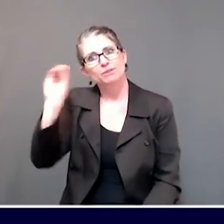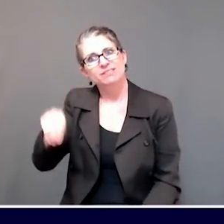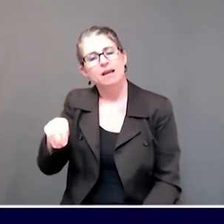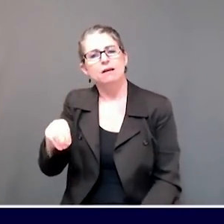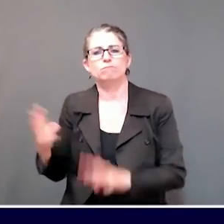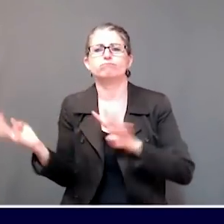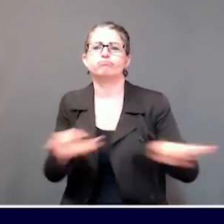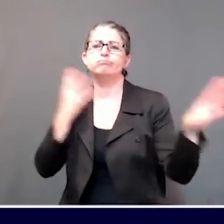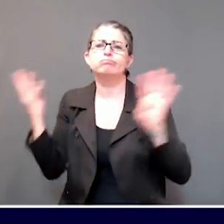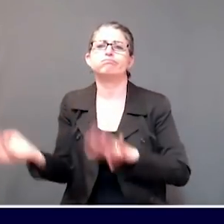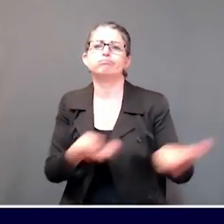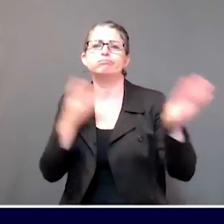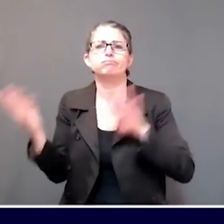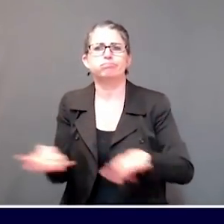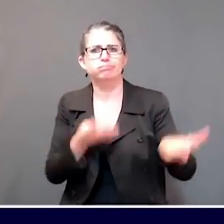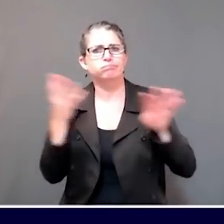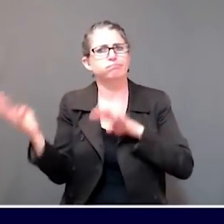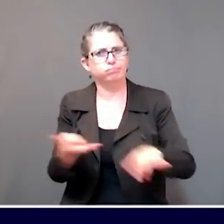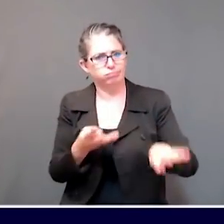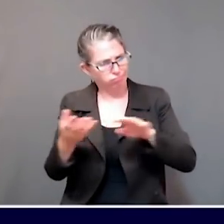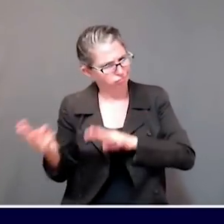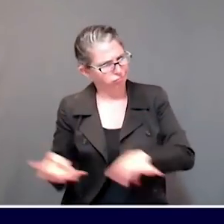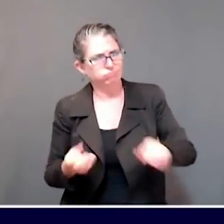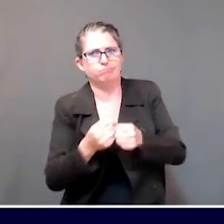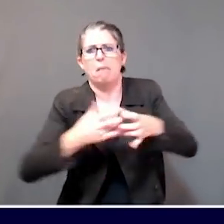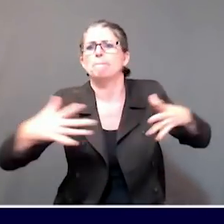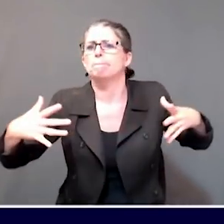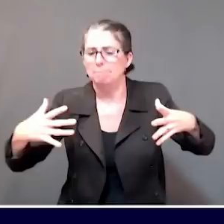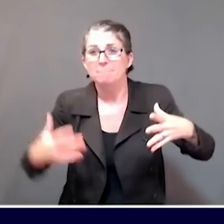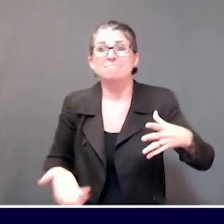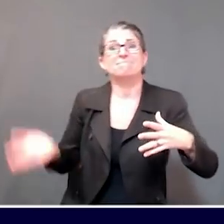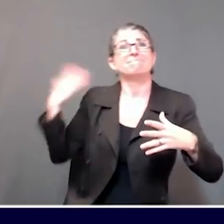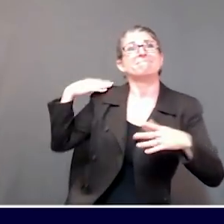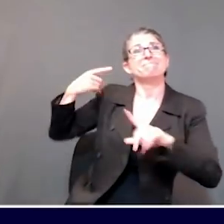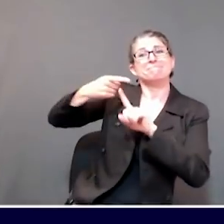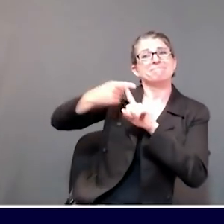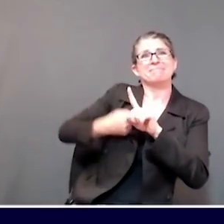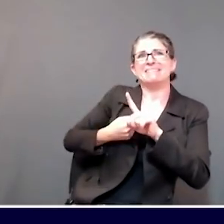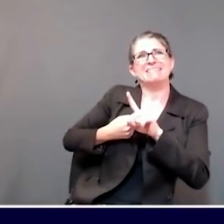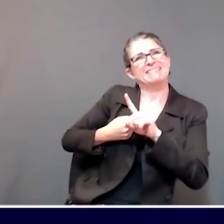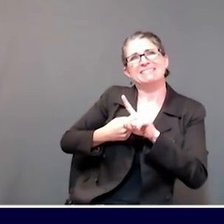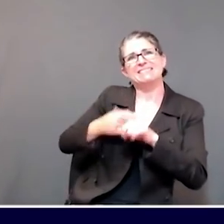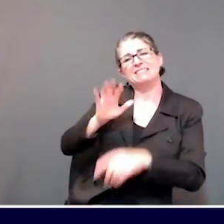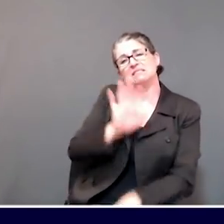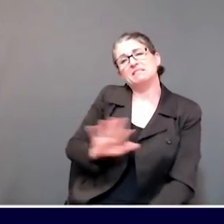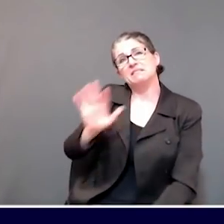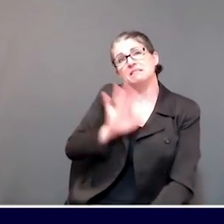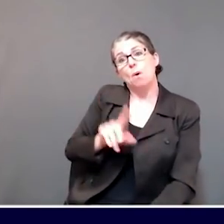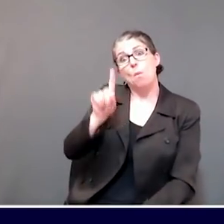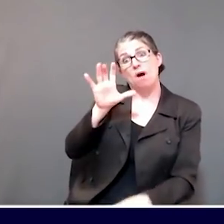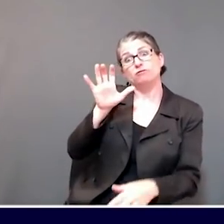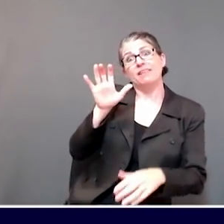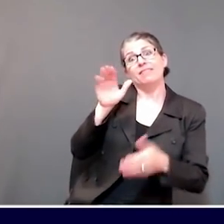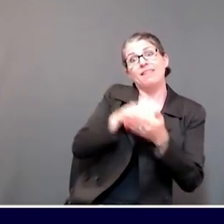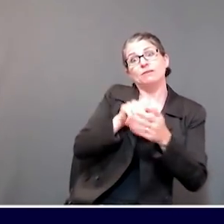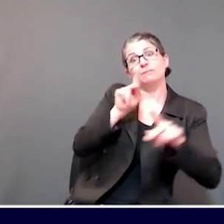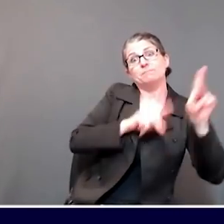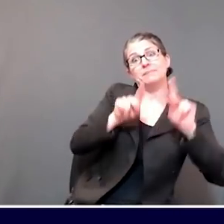100,000 individuals. About a month ago, there were about 100 or so tests per 100,000, and as of today, we're